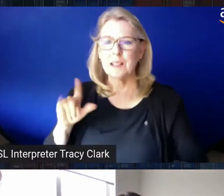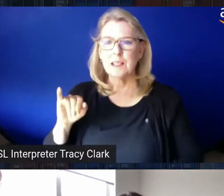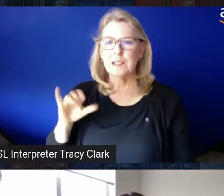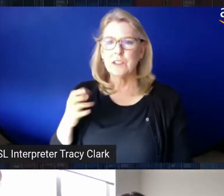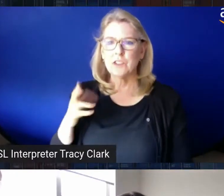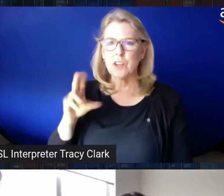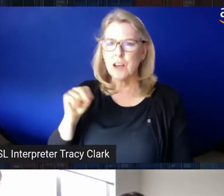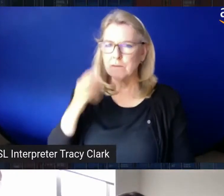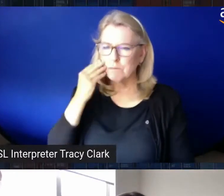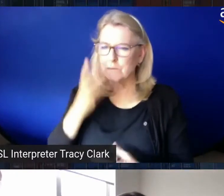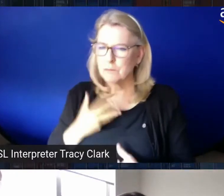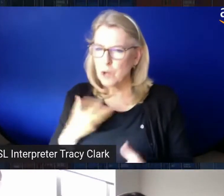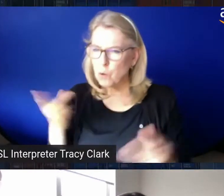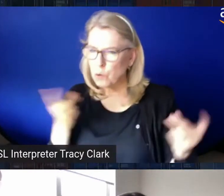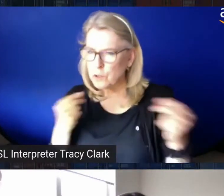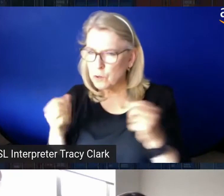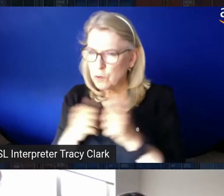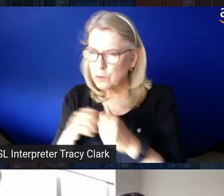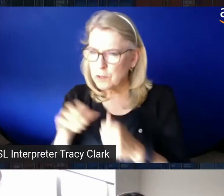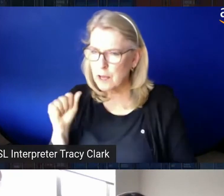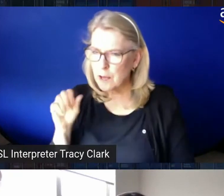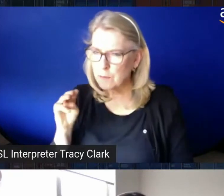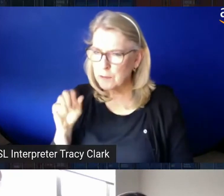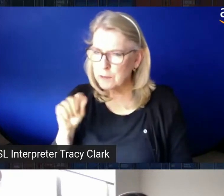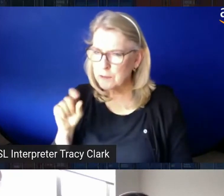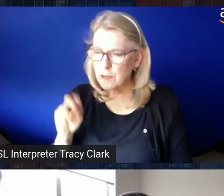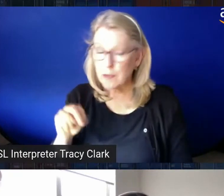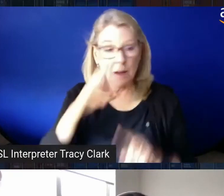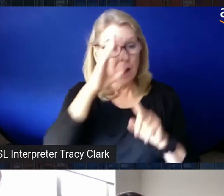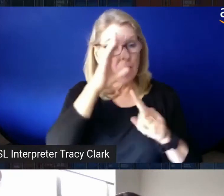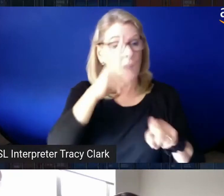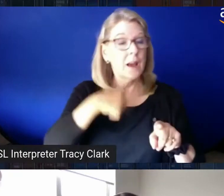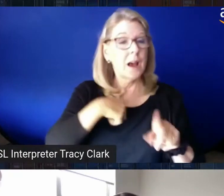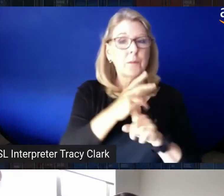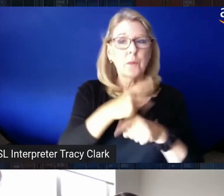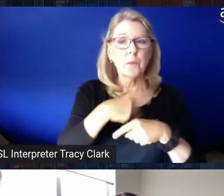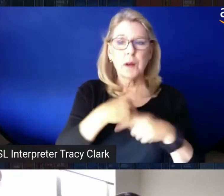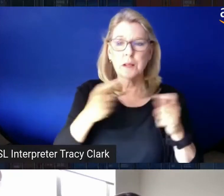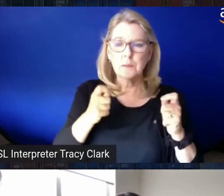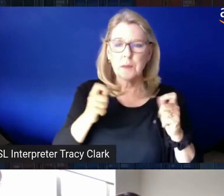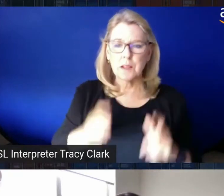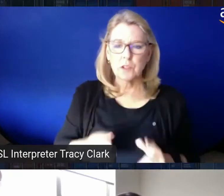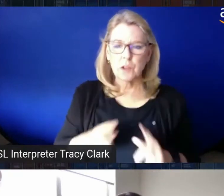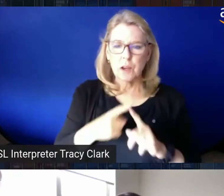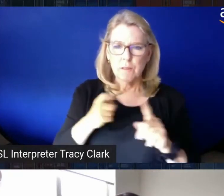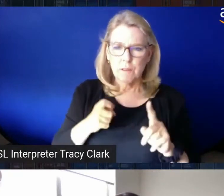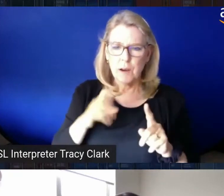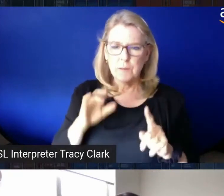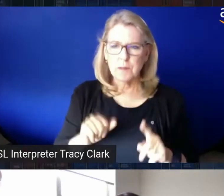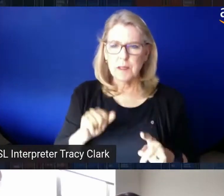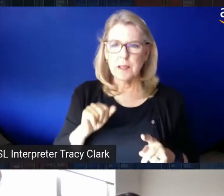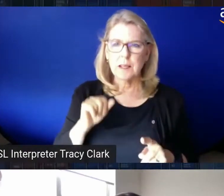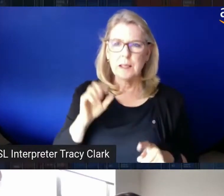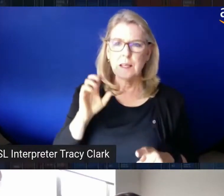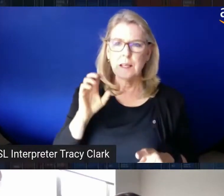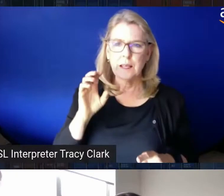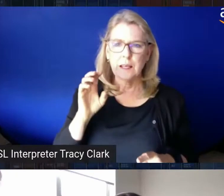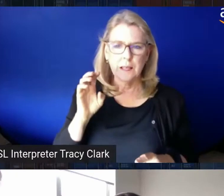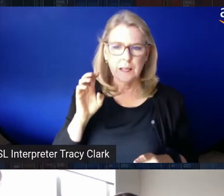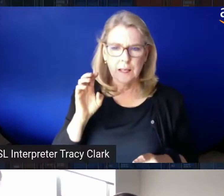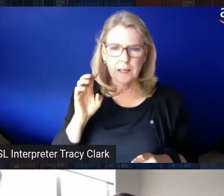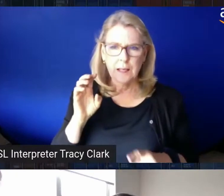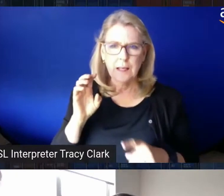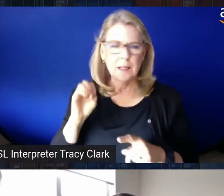Yeah. Hi, everyone. I am a product manager from the EKS team. I've been working on EKS Connector and actually EKS